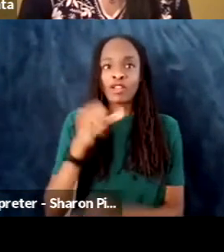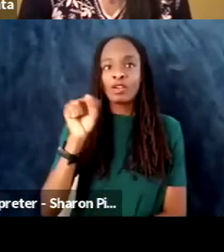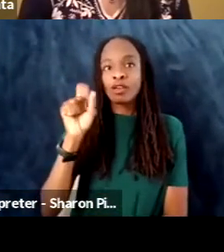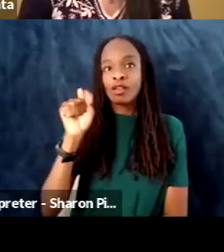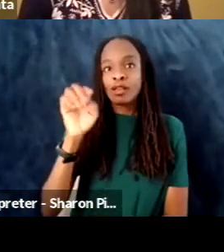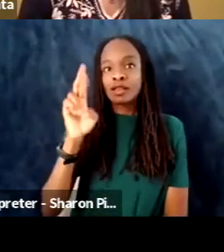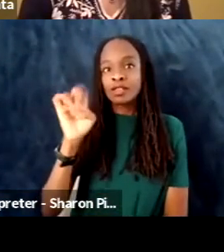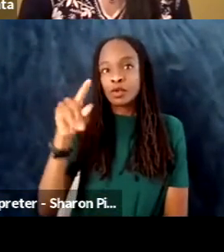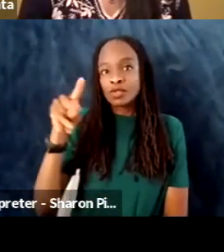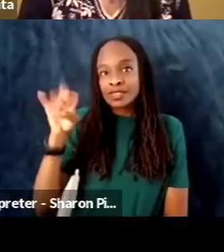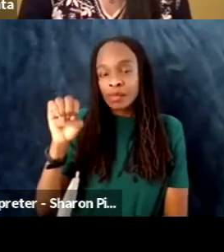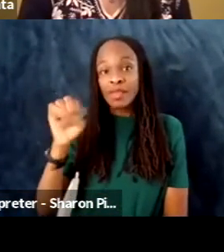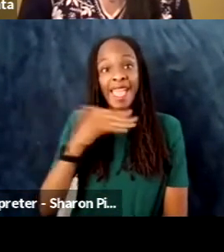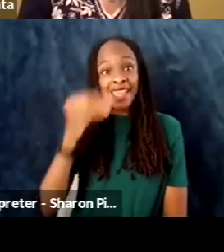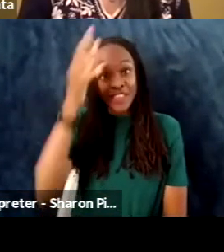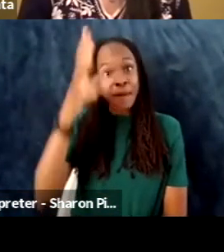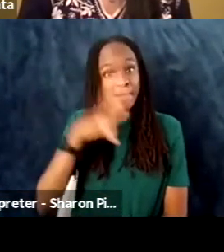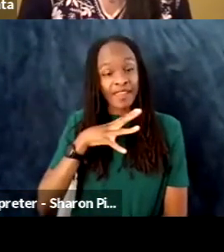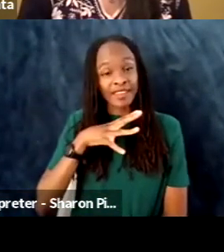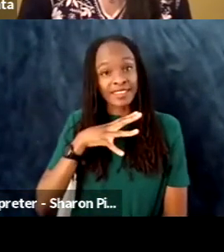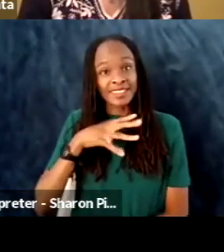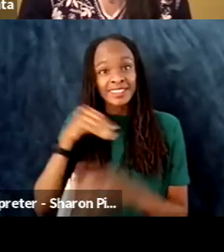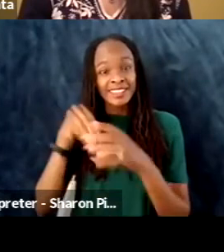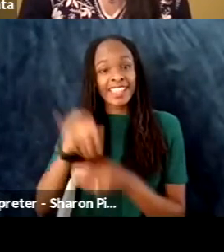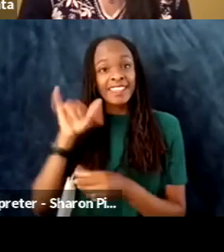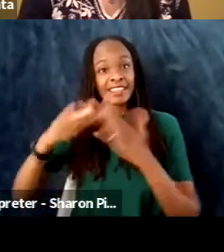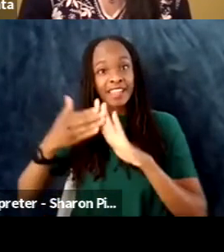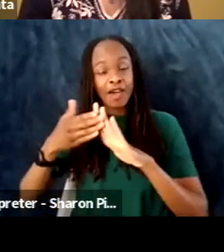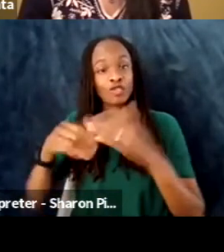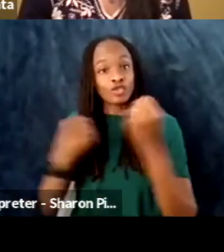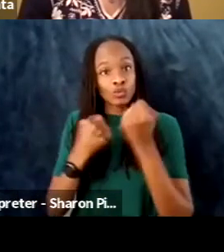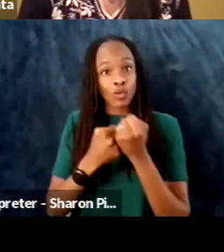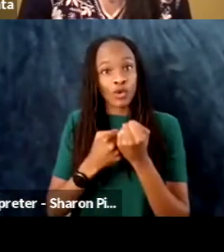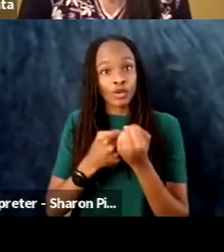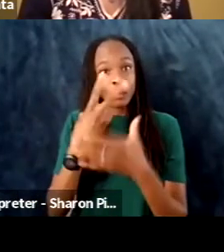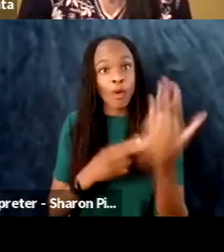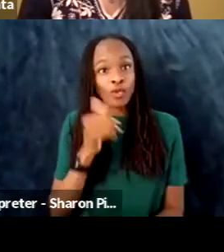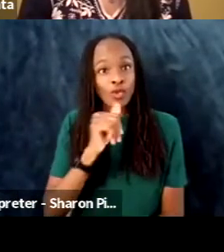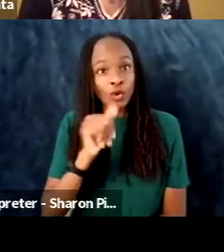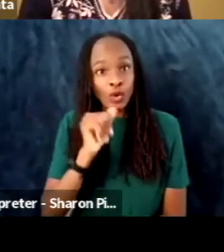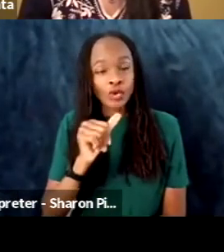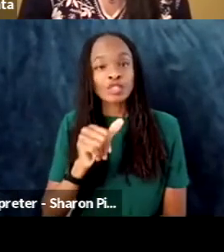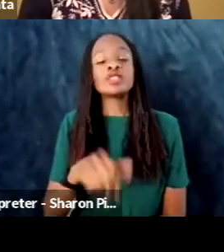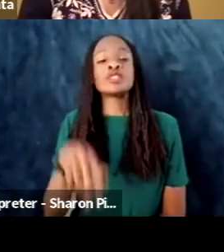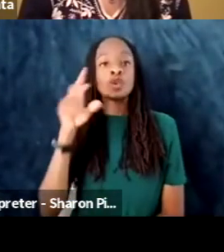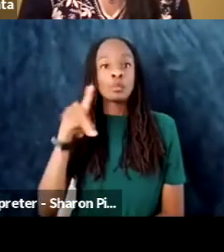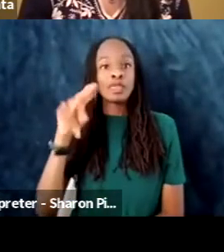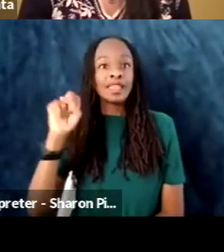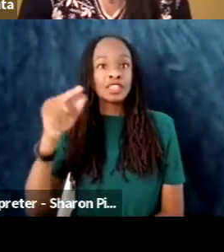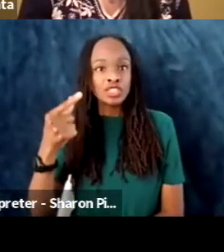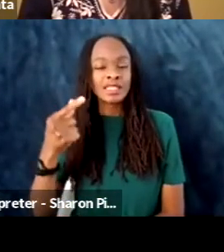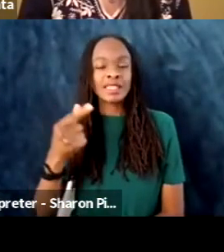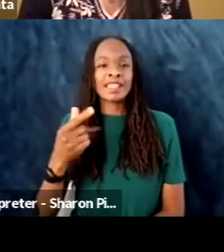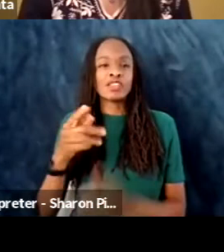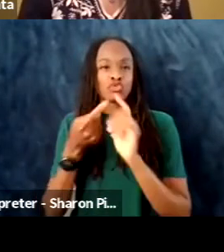them and did not boycott that barbershop. So that's another way in which P&G is going after gender